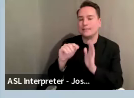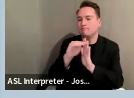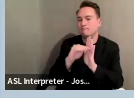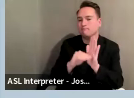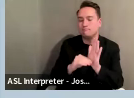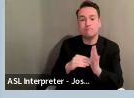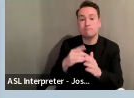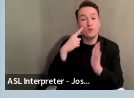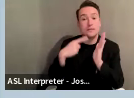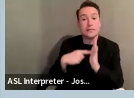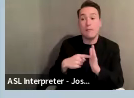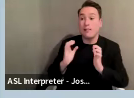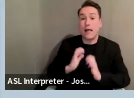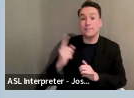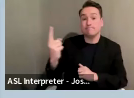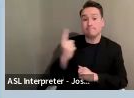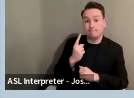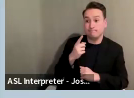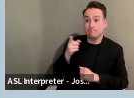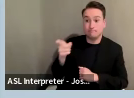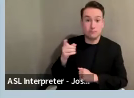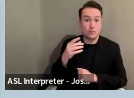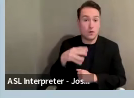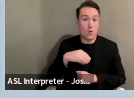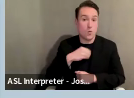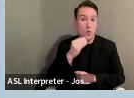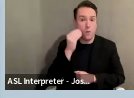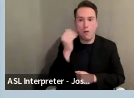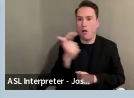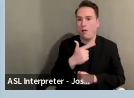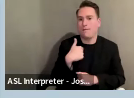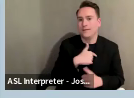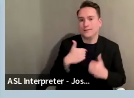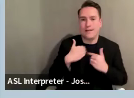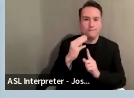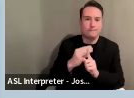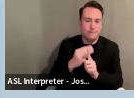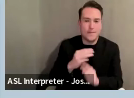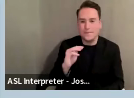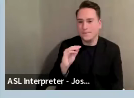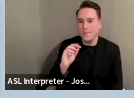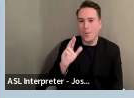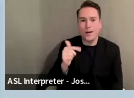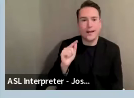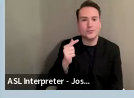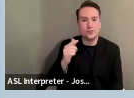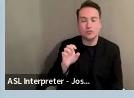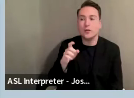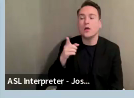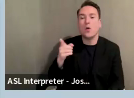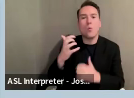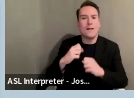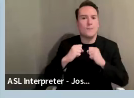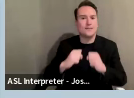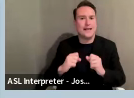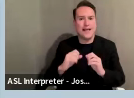come to us, they're a homeowner, obviously subject to a mortgage, we all have mortgages, but they want to protect their family from